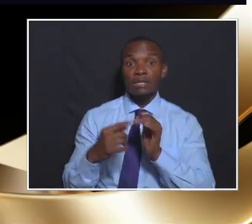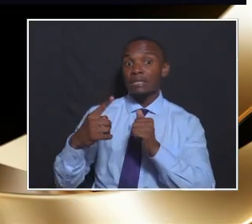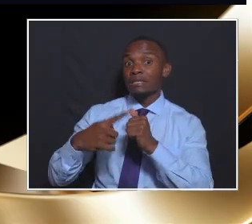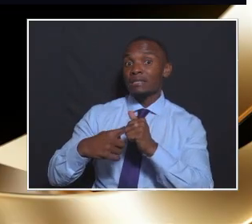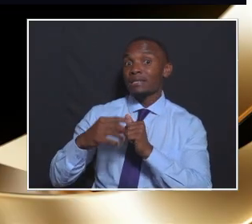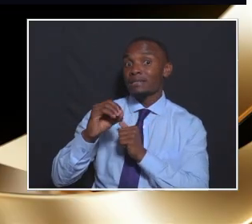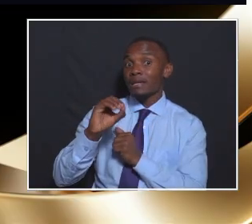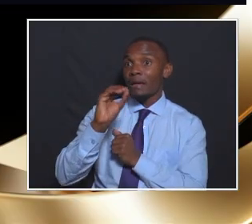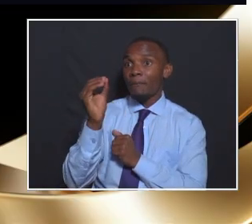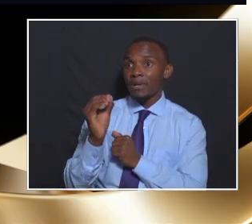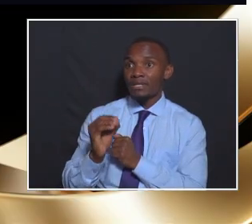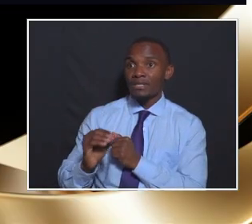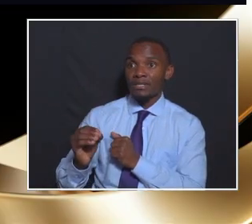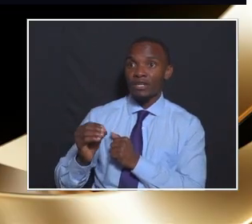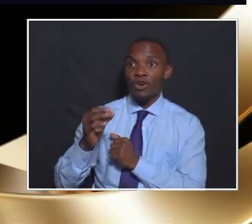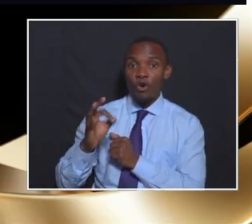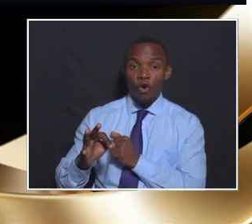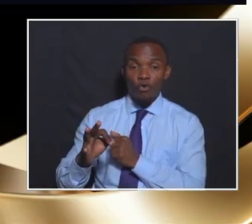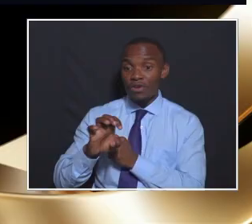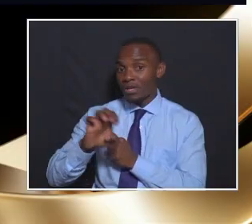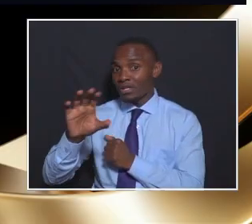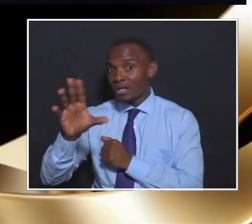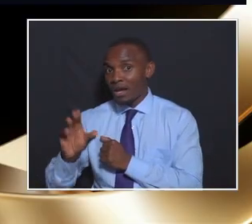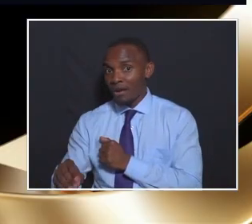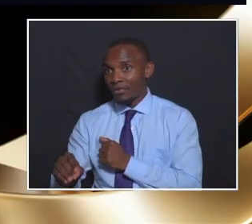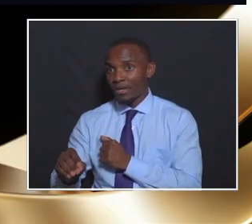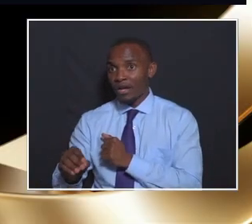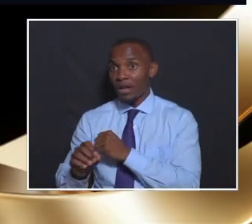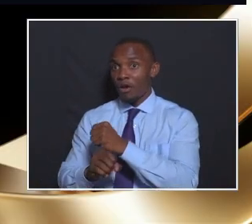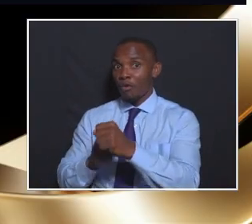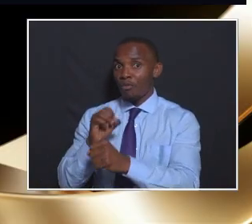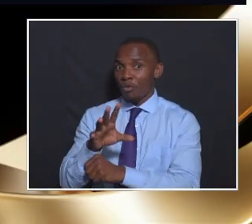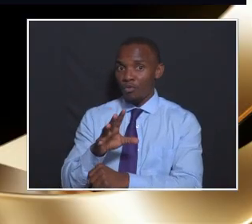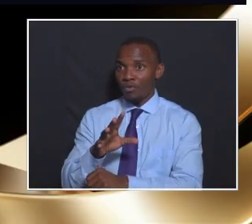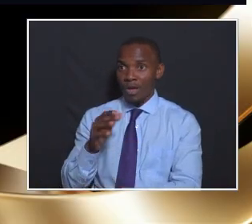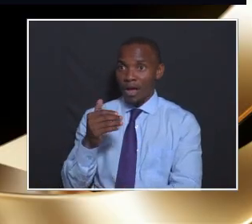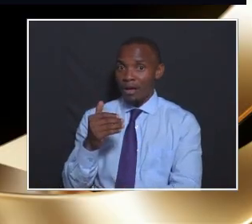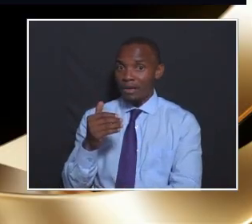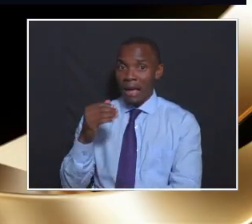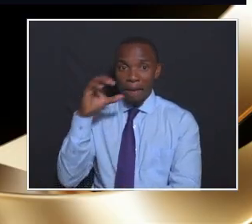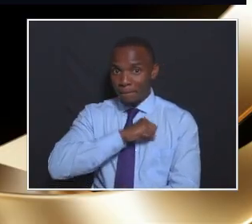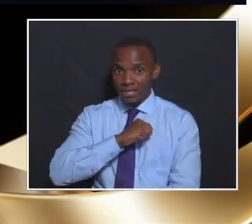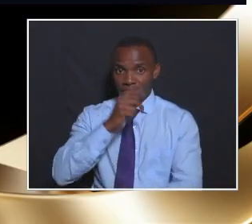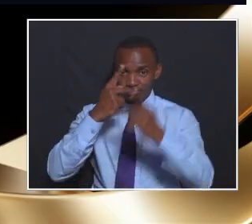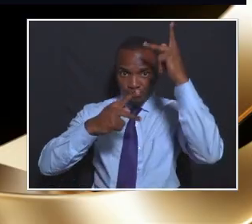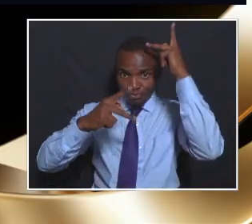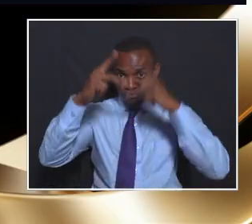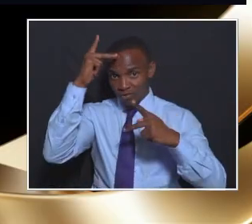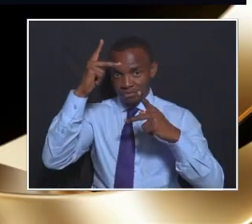60% of East African films lack professional audio. 60%.